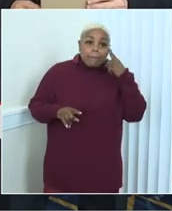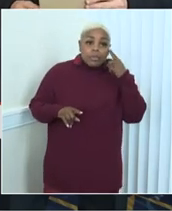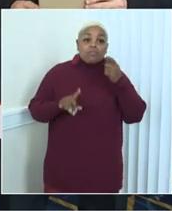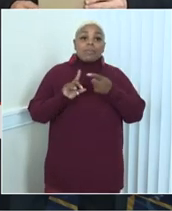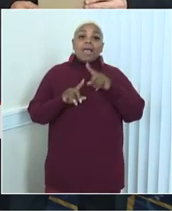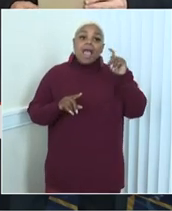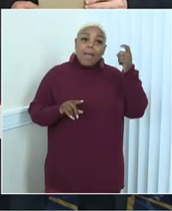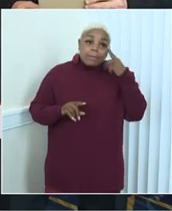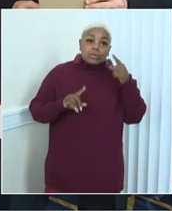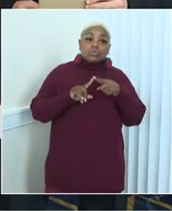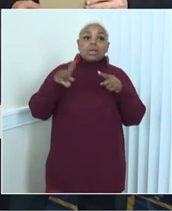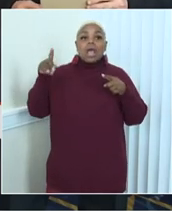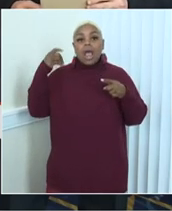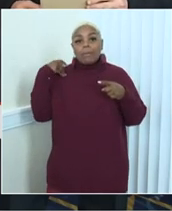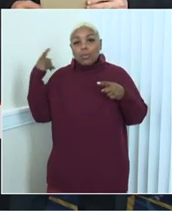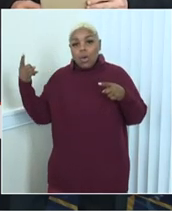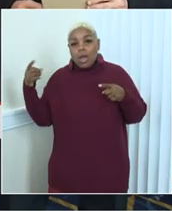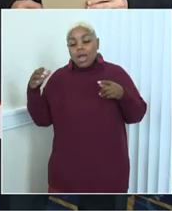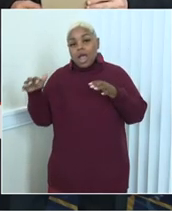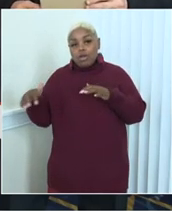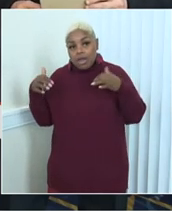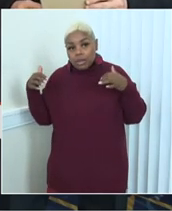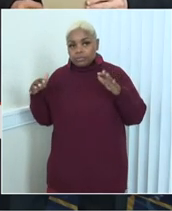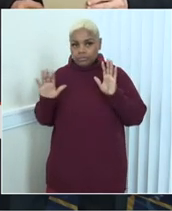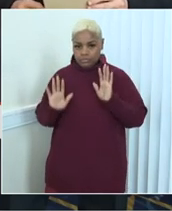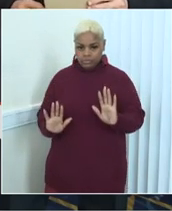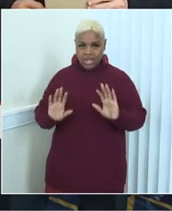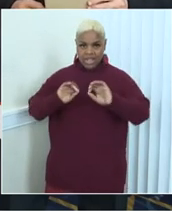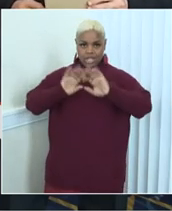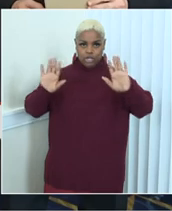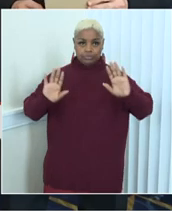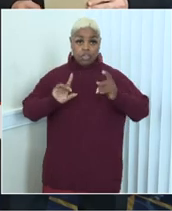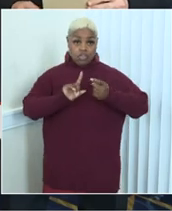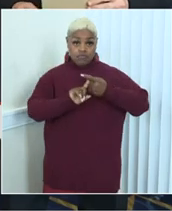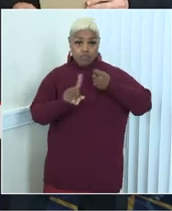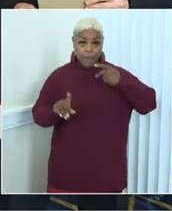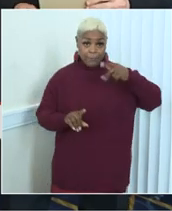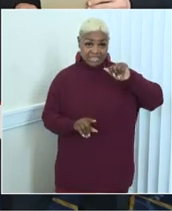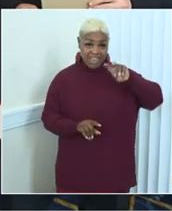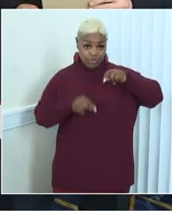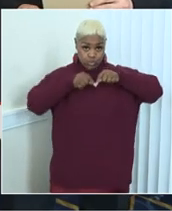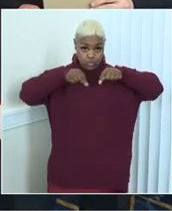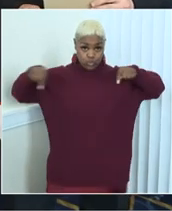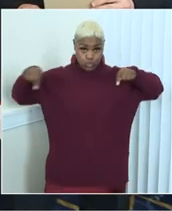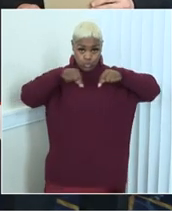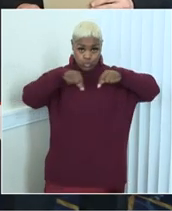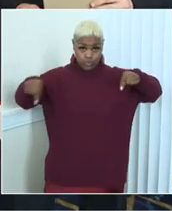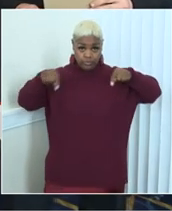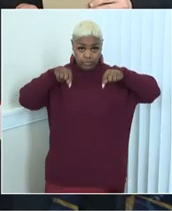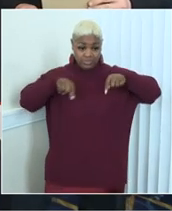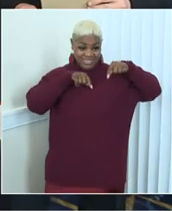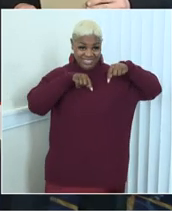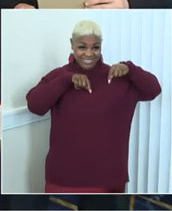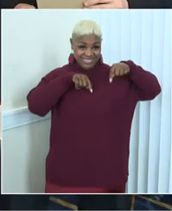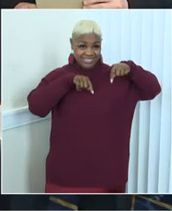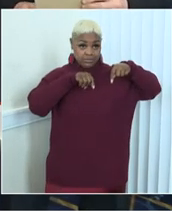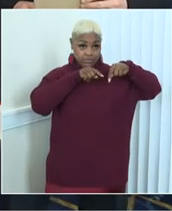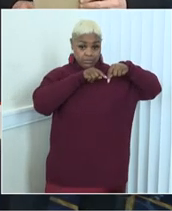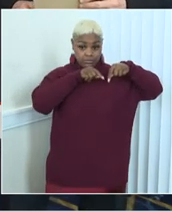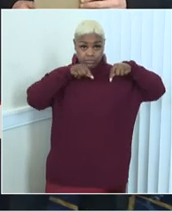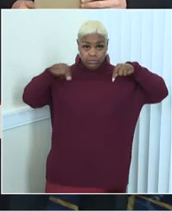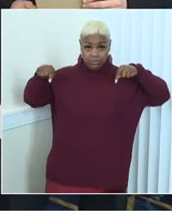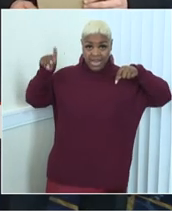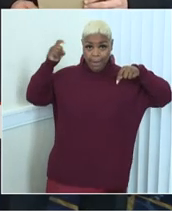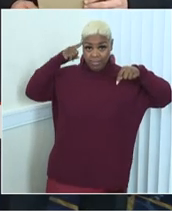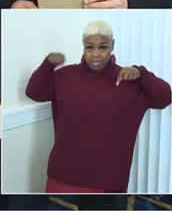from Pennsylvania Avenue to the Capitol, and then they will still have the opportunity to see the motorcades